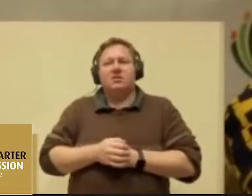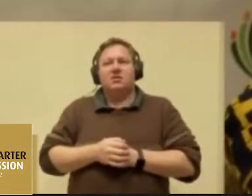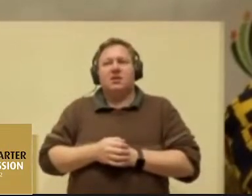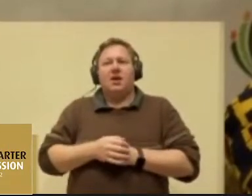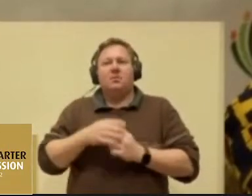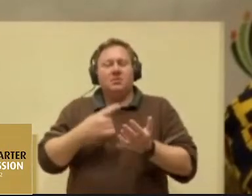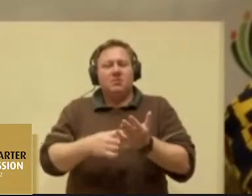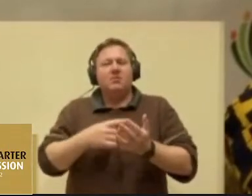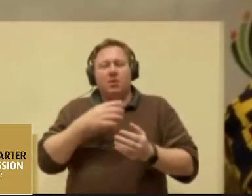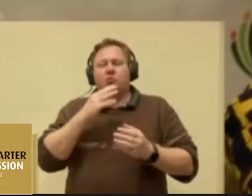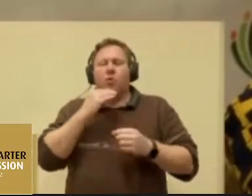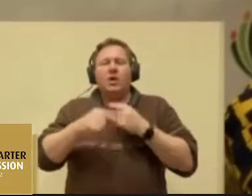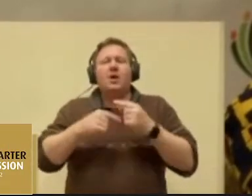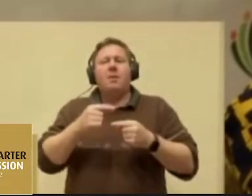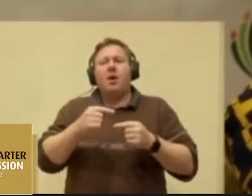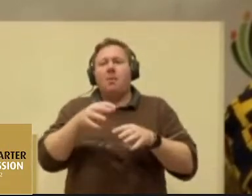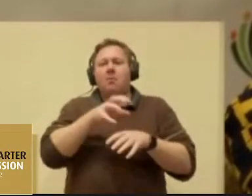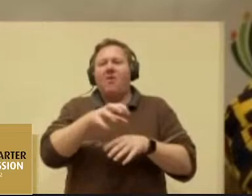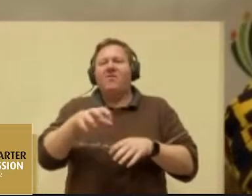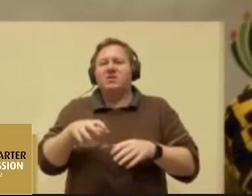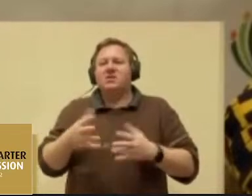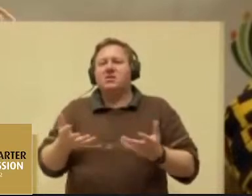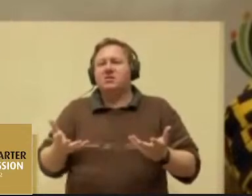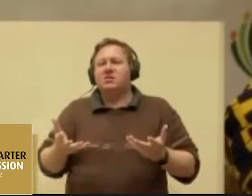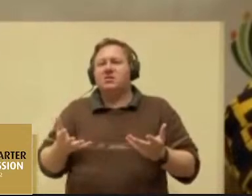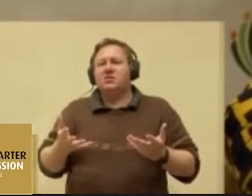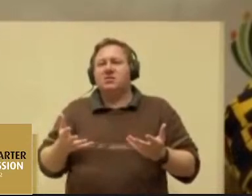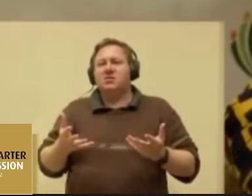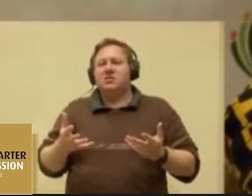province from there